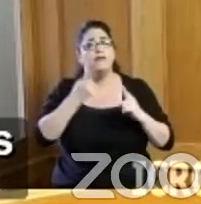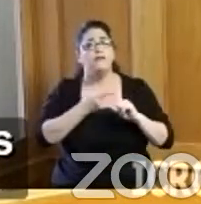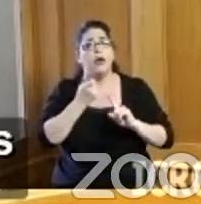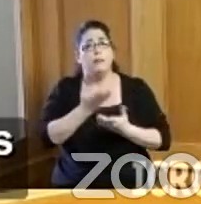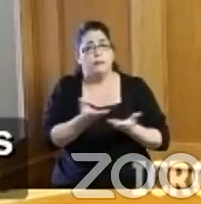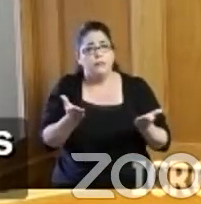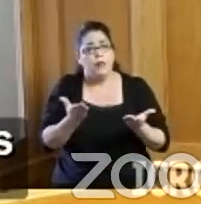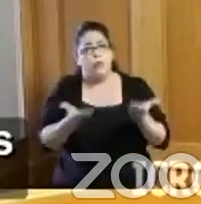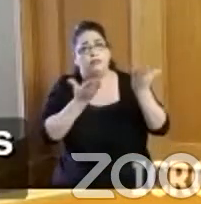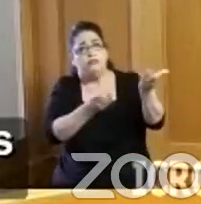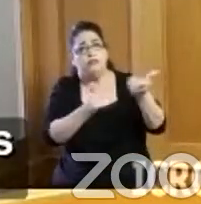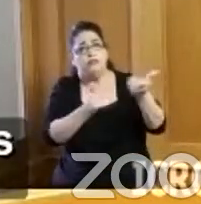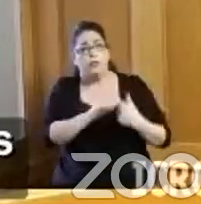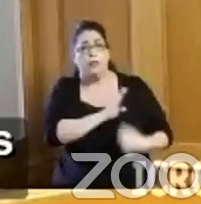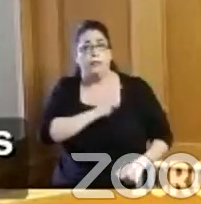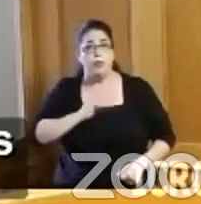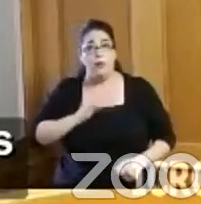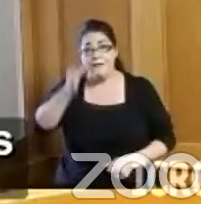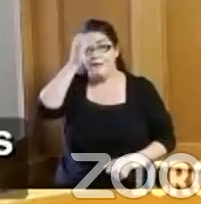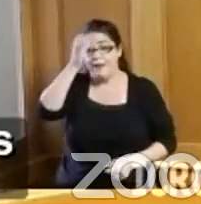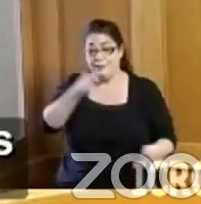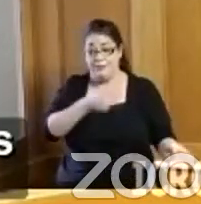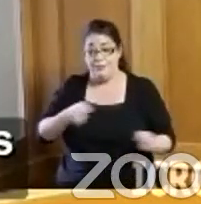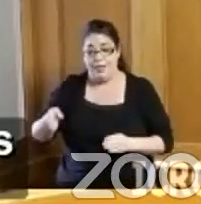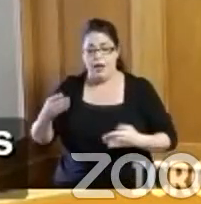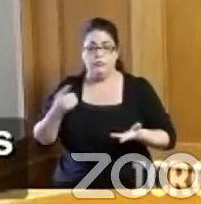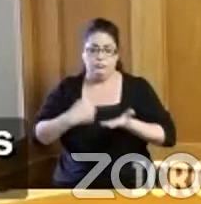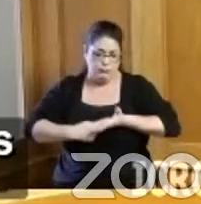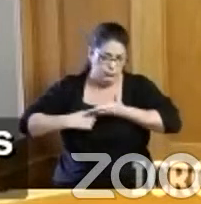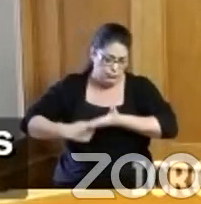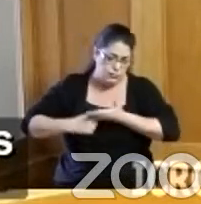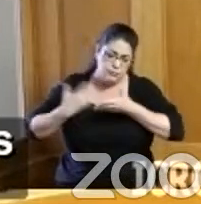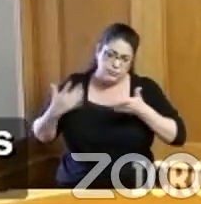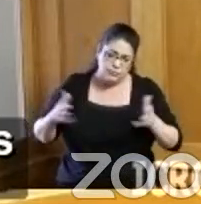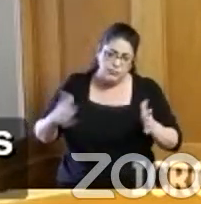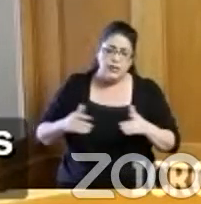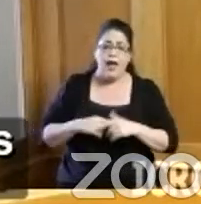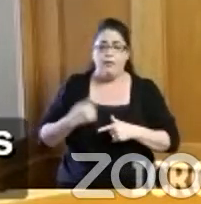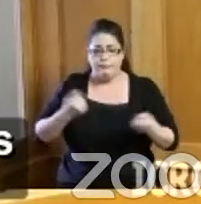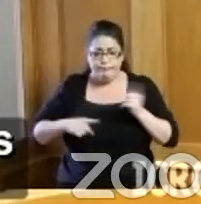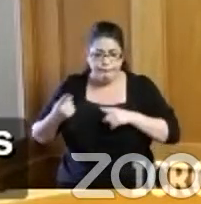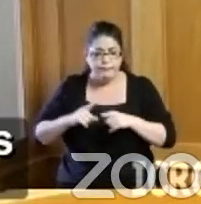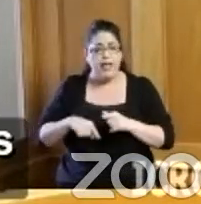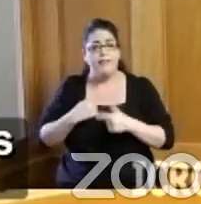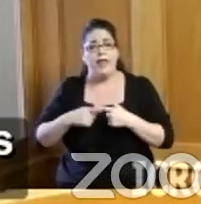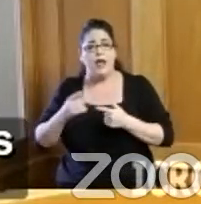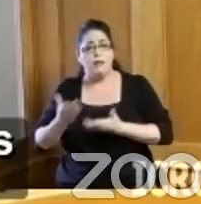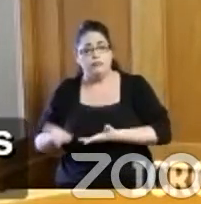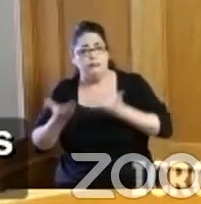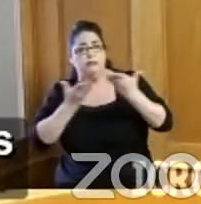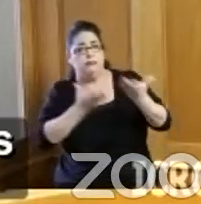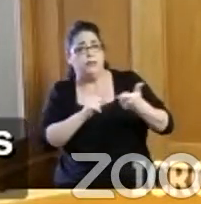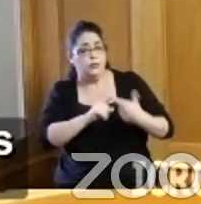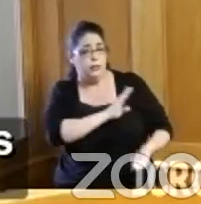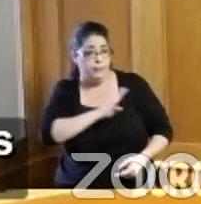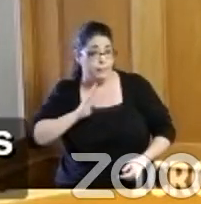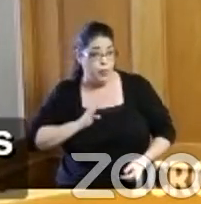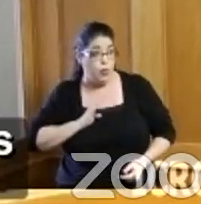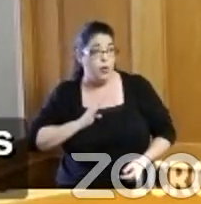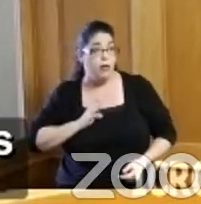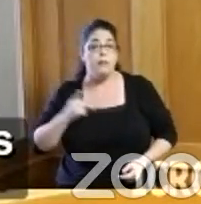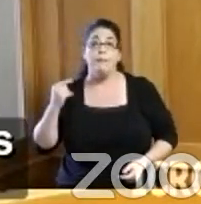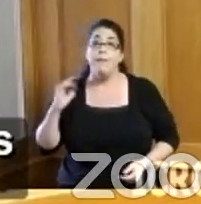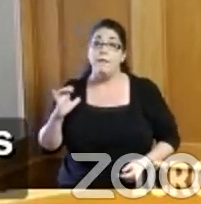The concept plan was discussed and was came to the board, received additional